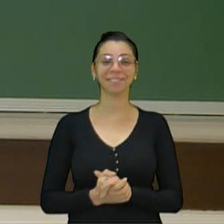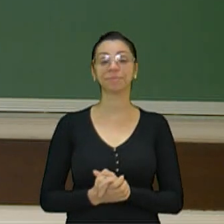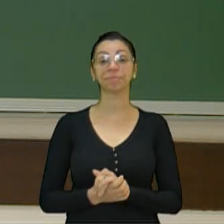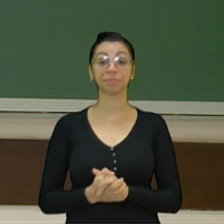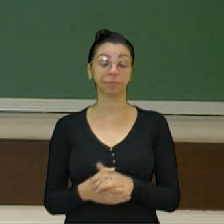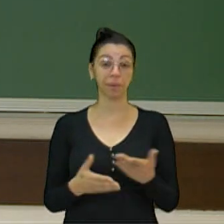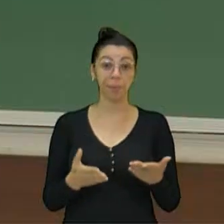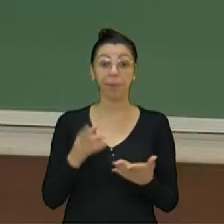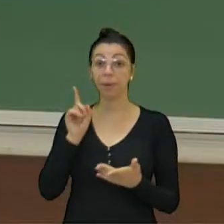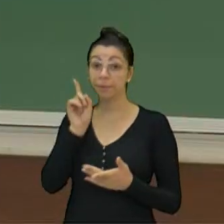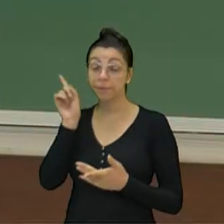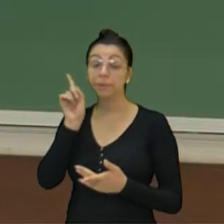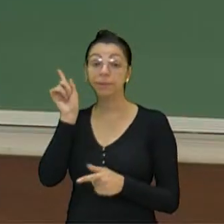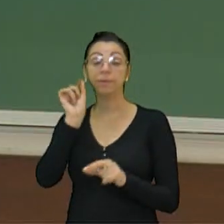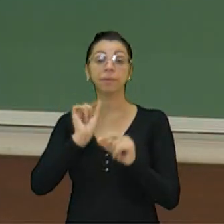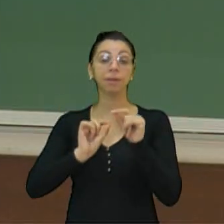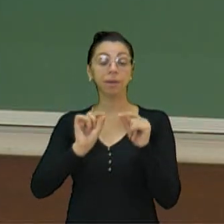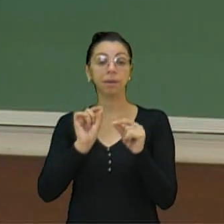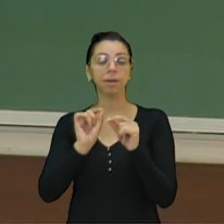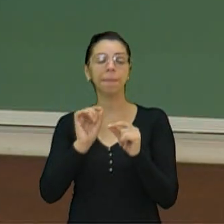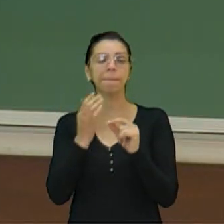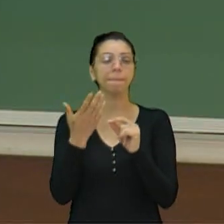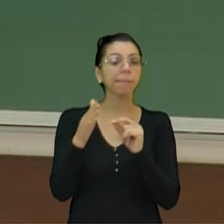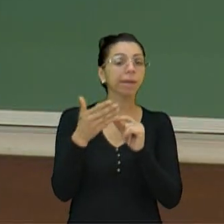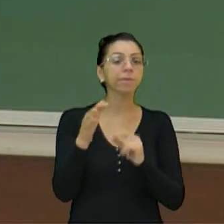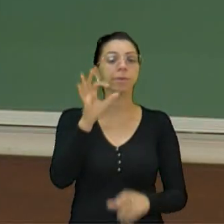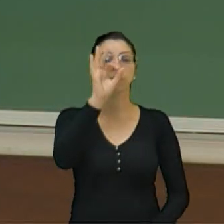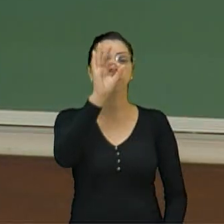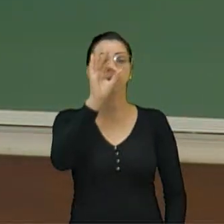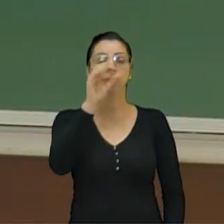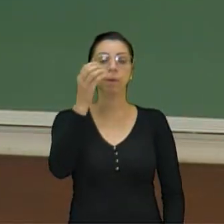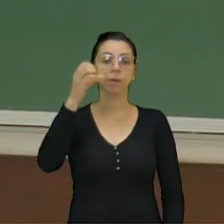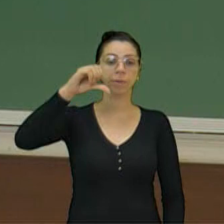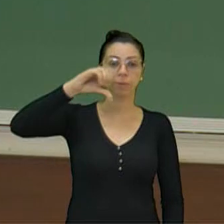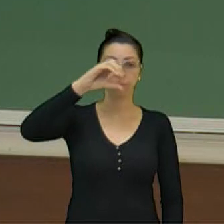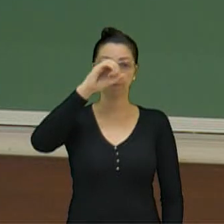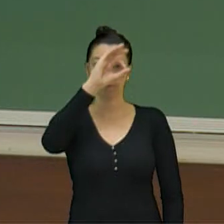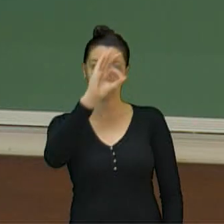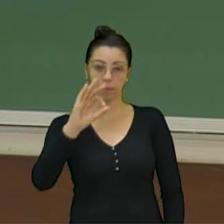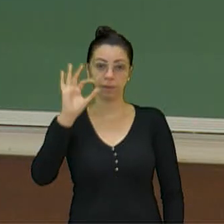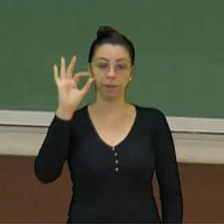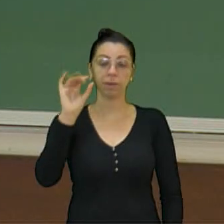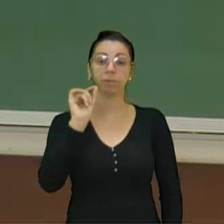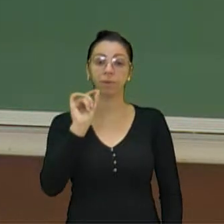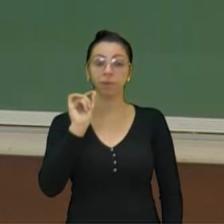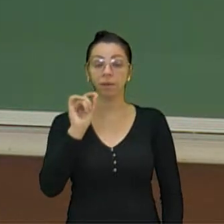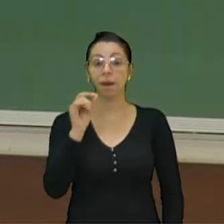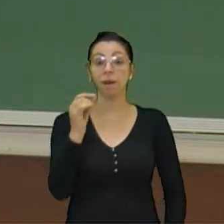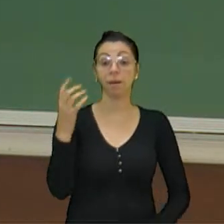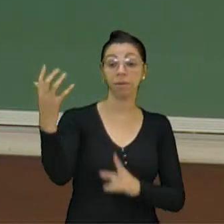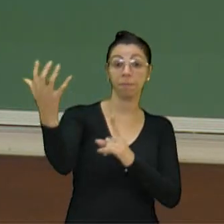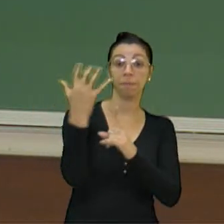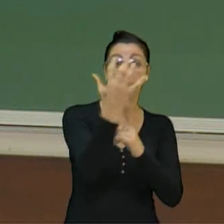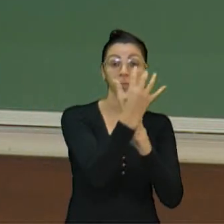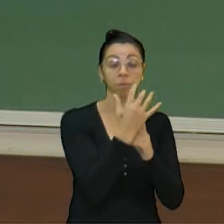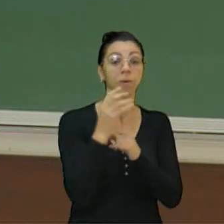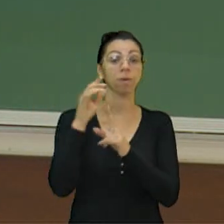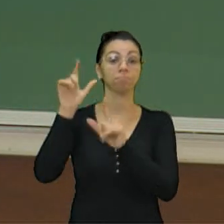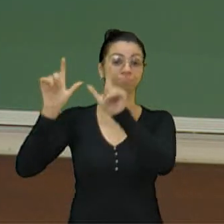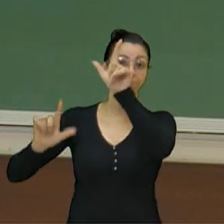que por volta de 90% das pessoas são influenciadas por mídias de um modo geral,